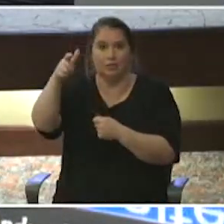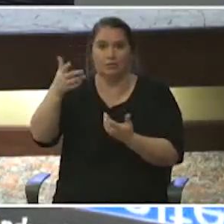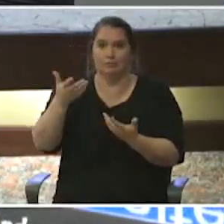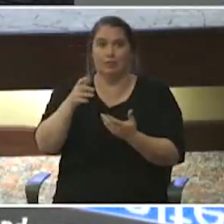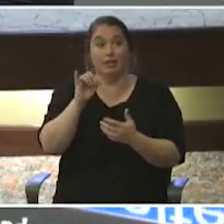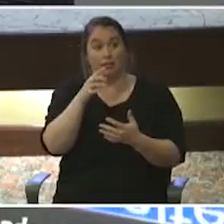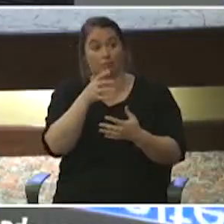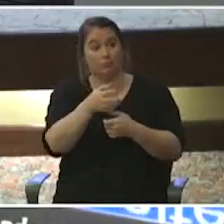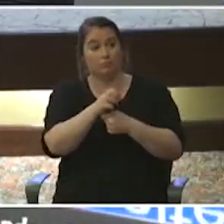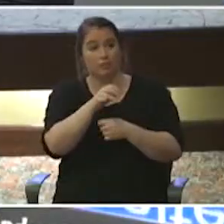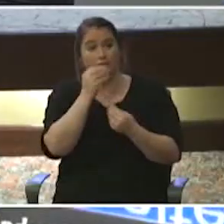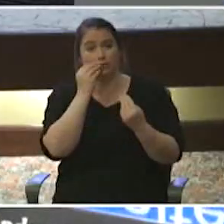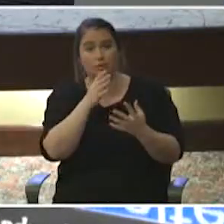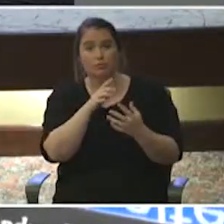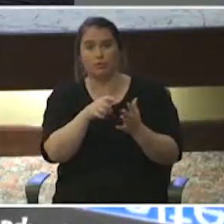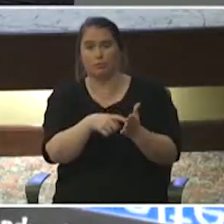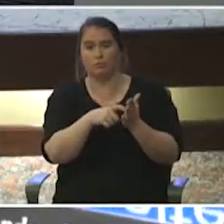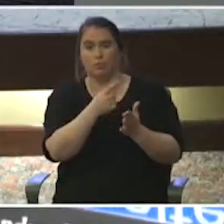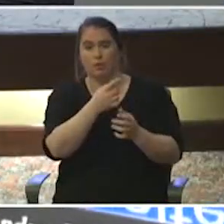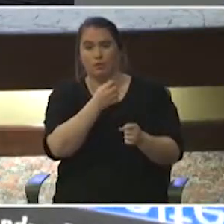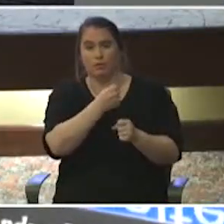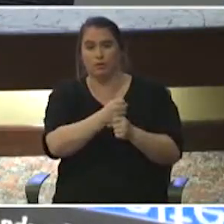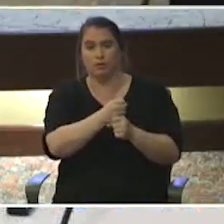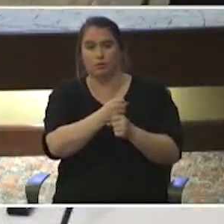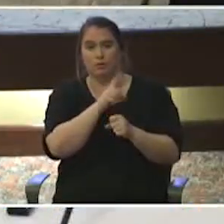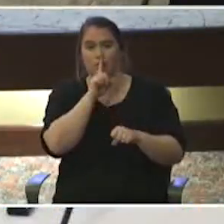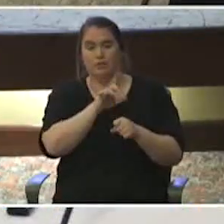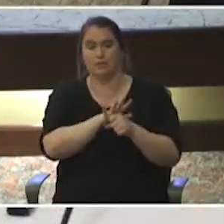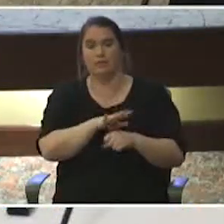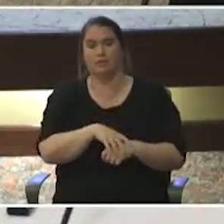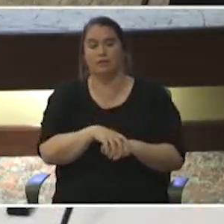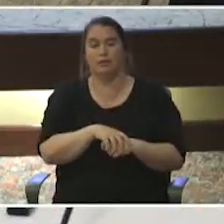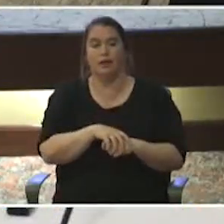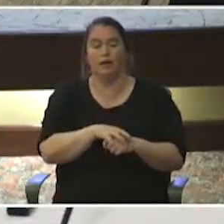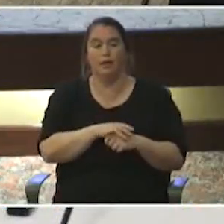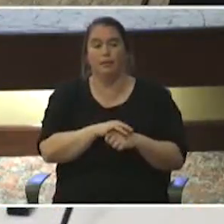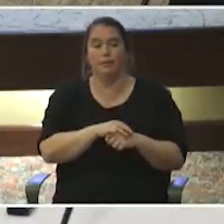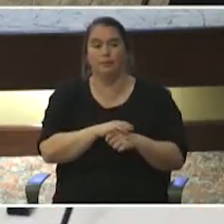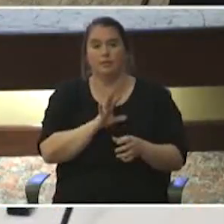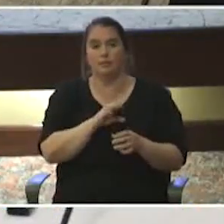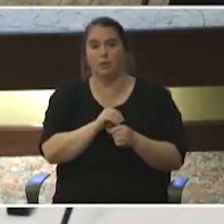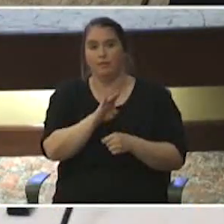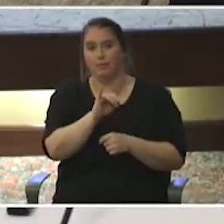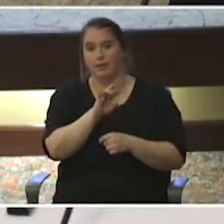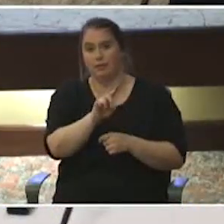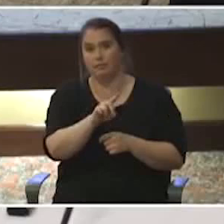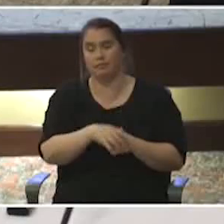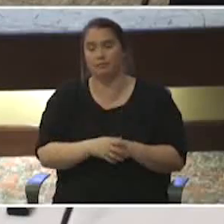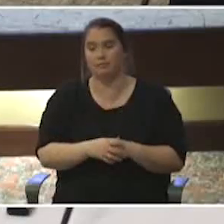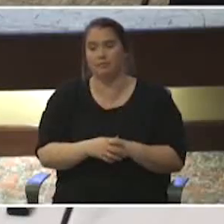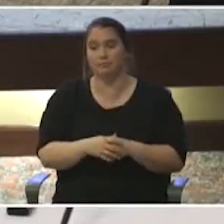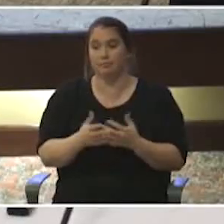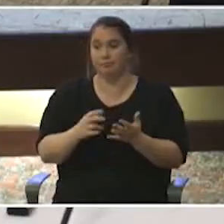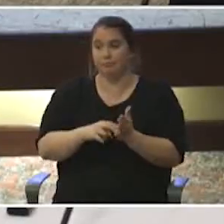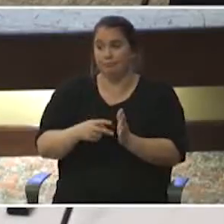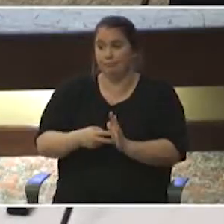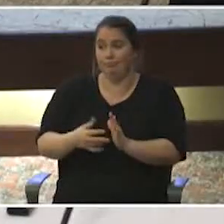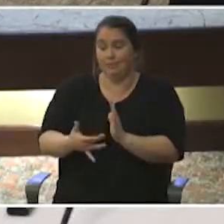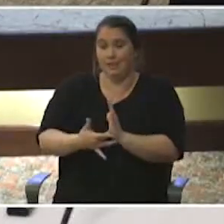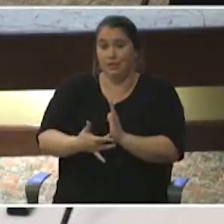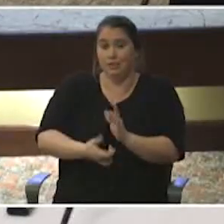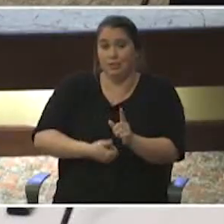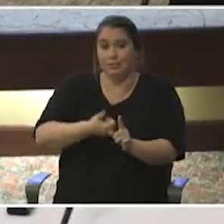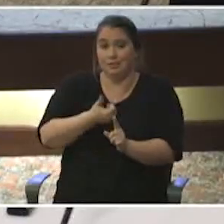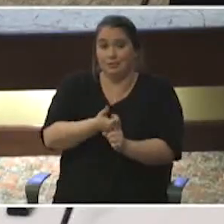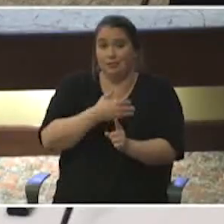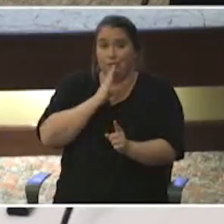that information. We required a 1-year guarantee as a part of the bid. Well, I mean, the technology itself, because, I